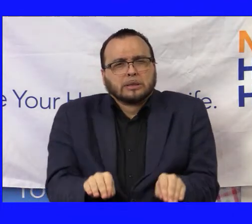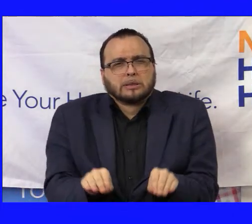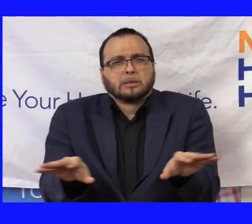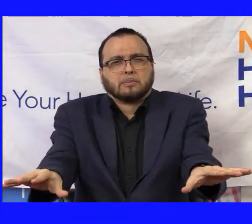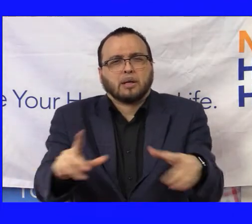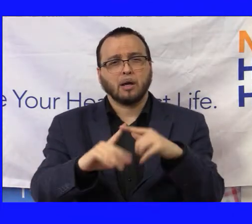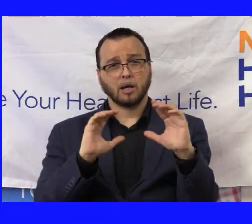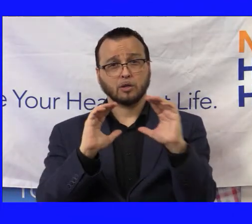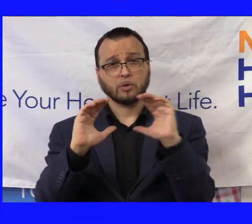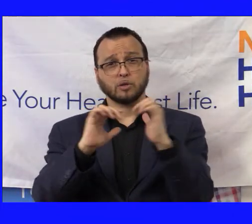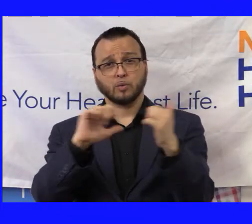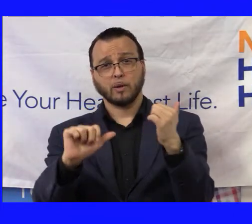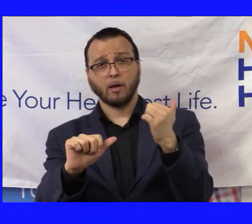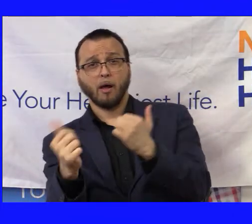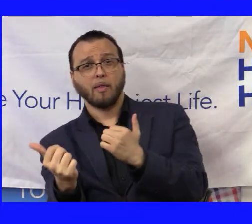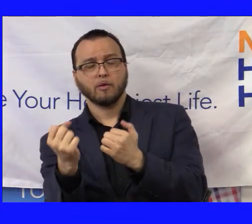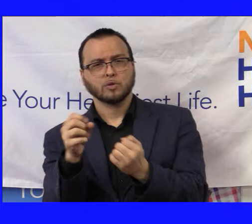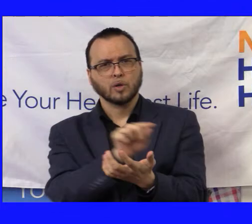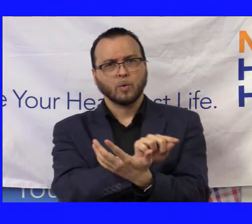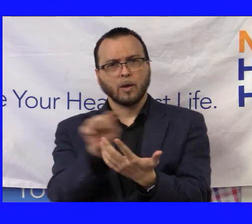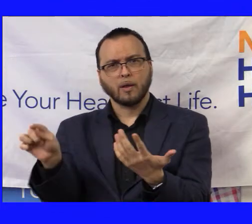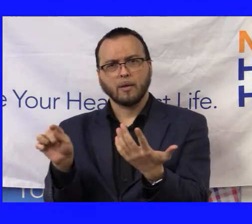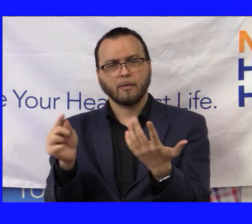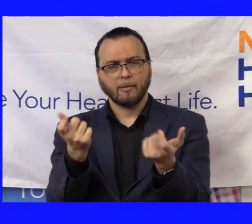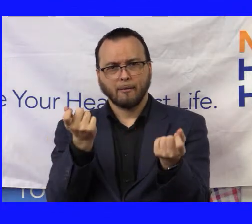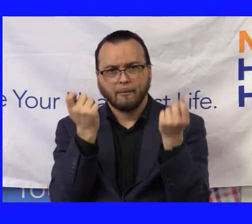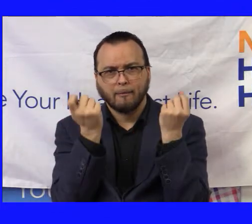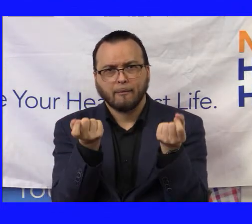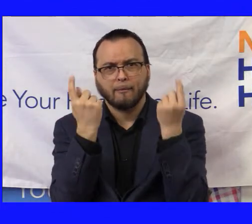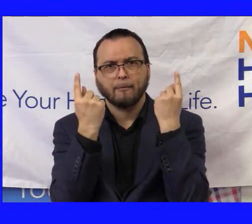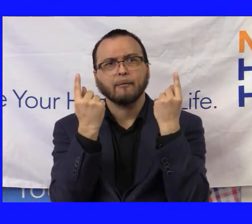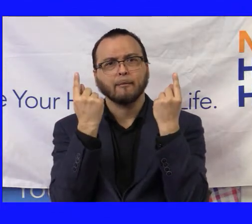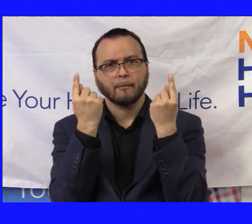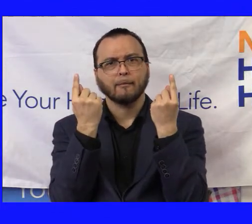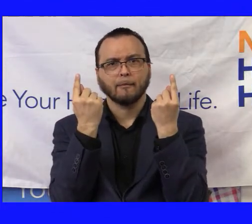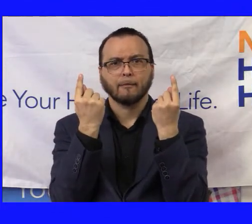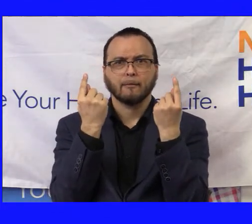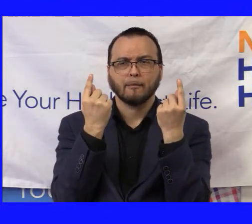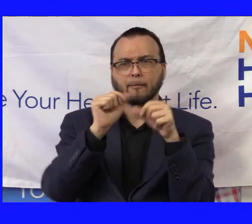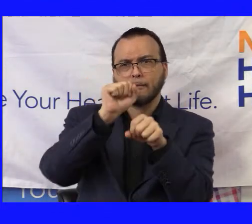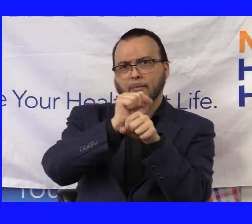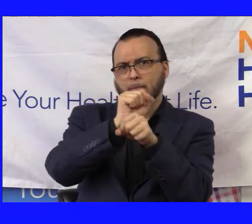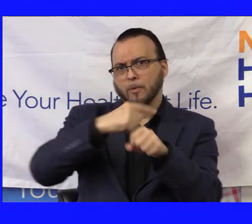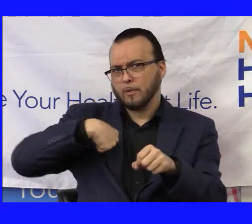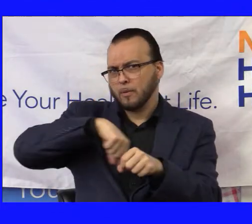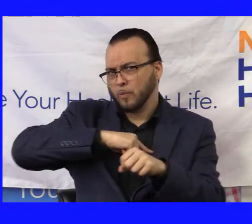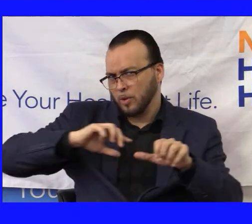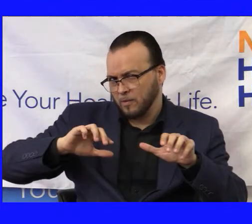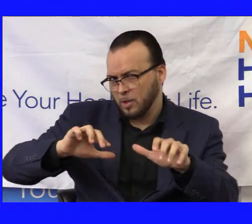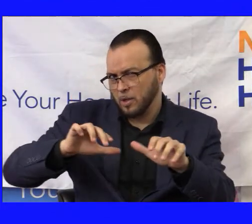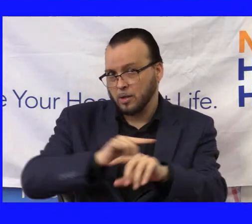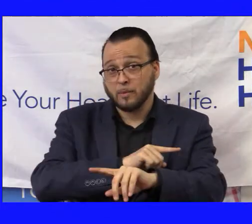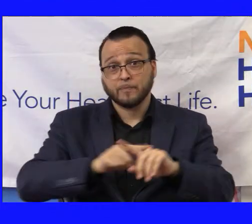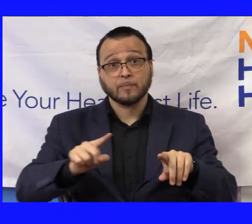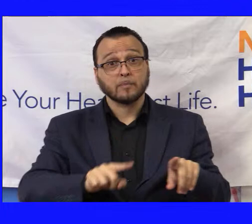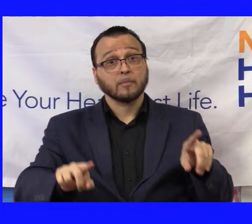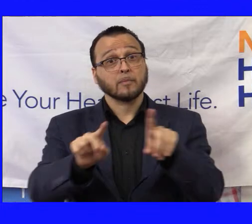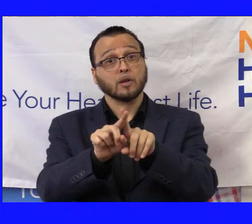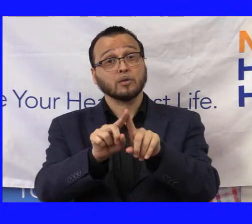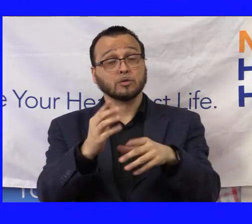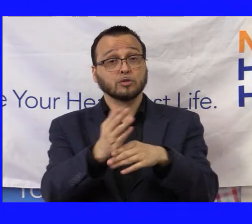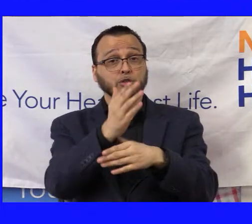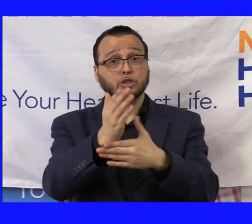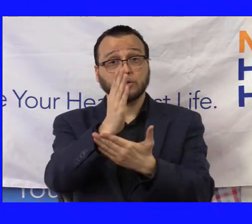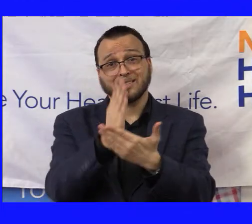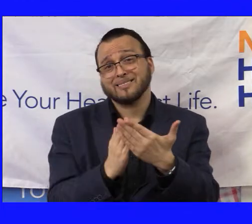communicate it with others so that they get and understand you know, the work that we have done, but also share some of the practices